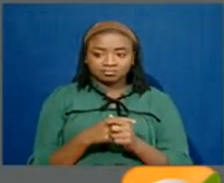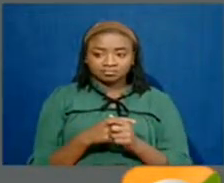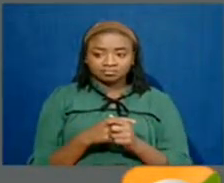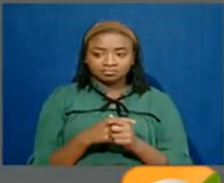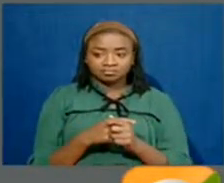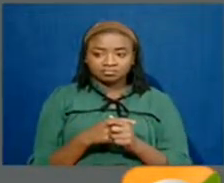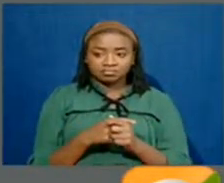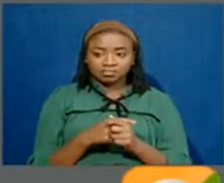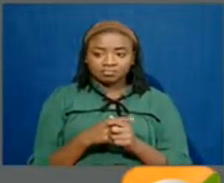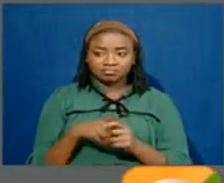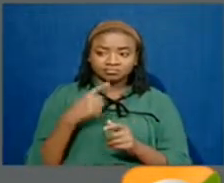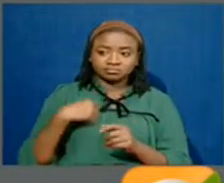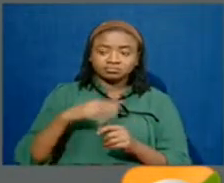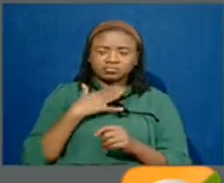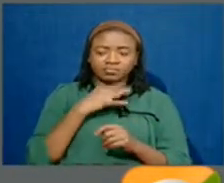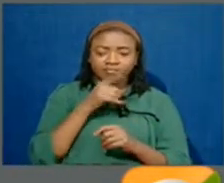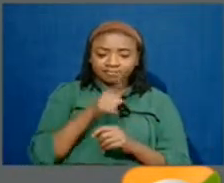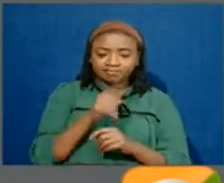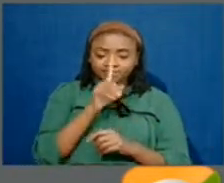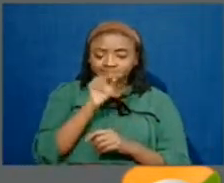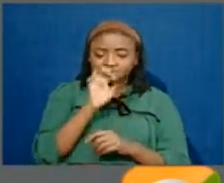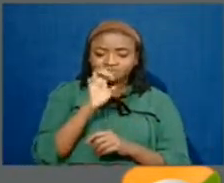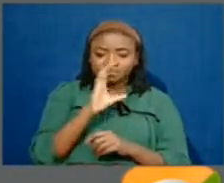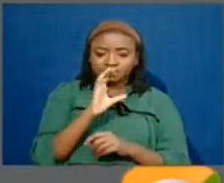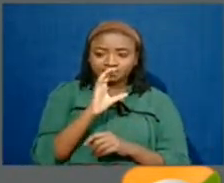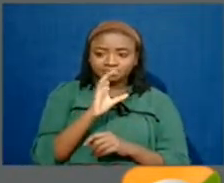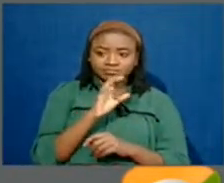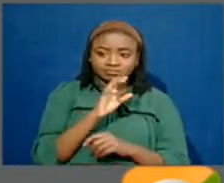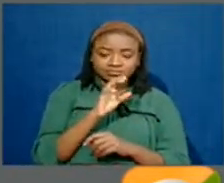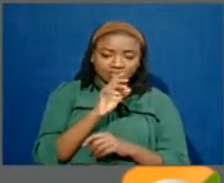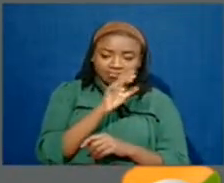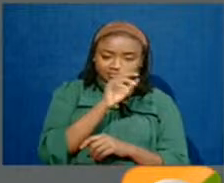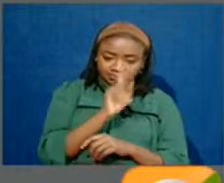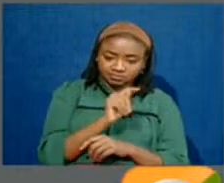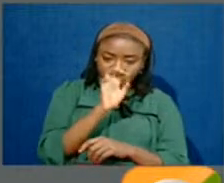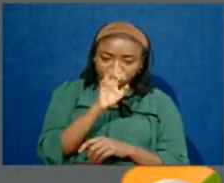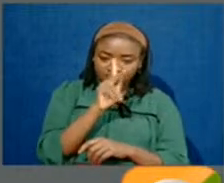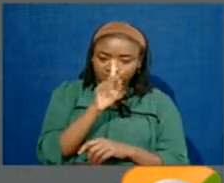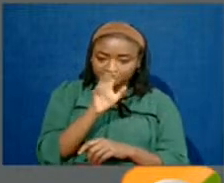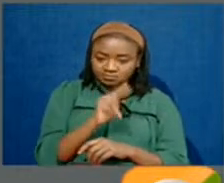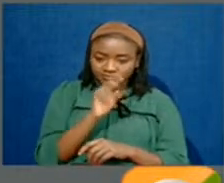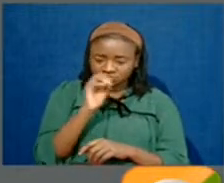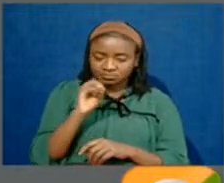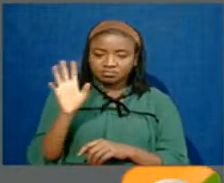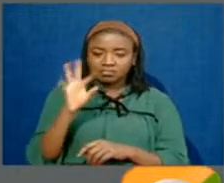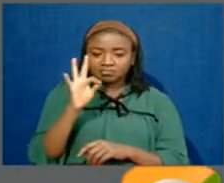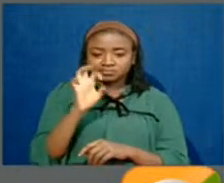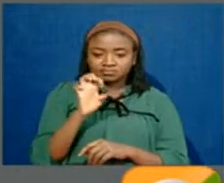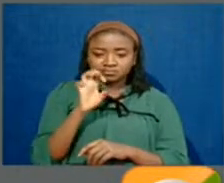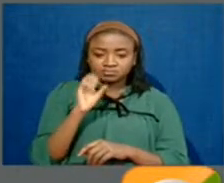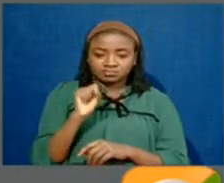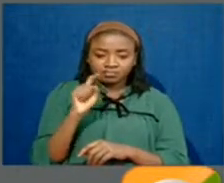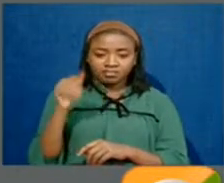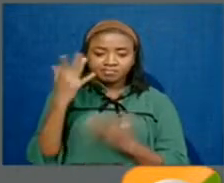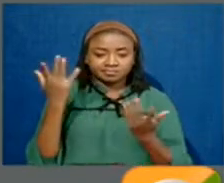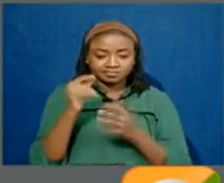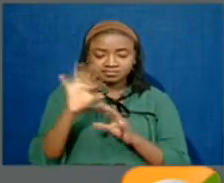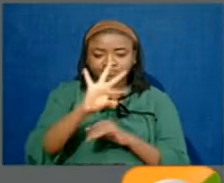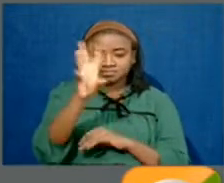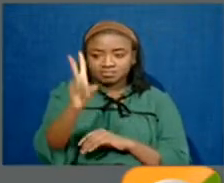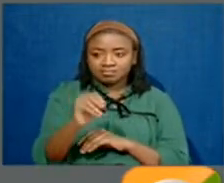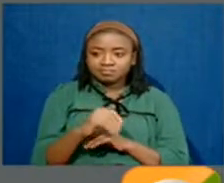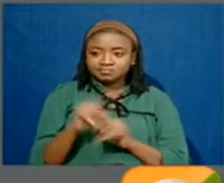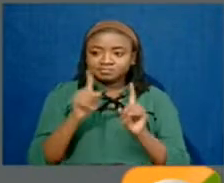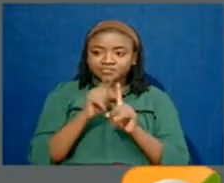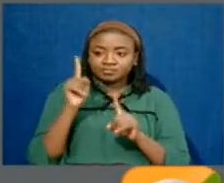want to organize the Teknofest in Africa. Wow. So when you see what's going here, it's like they're using the emerging technologies. And